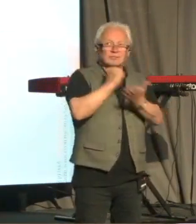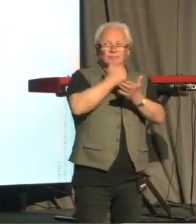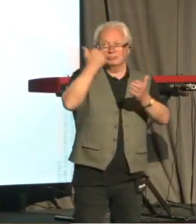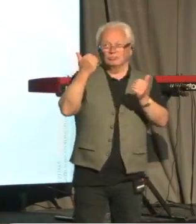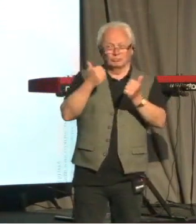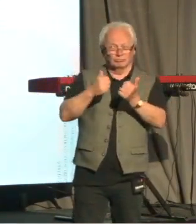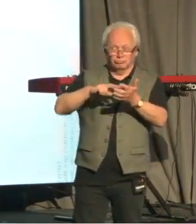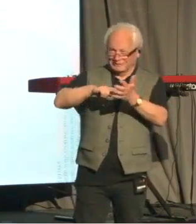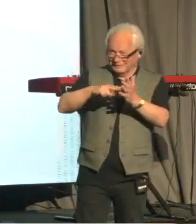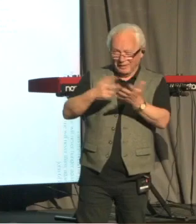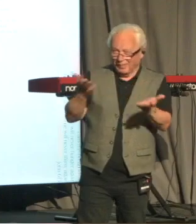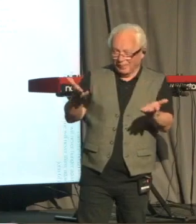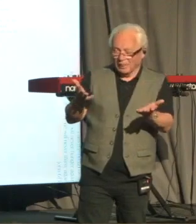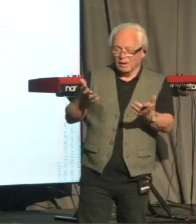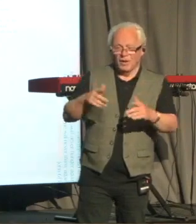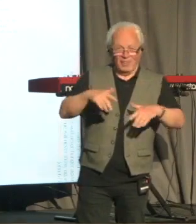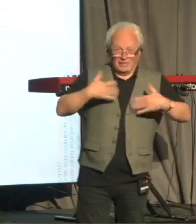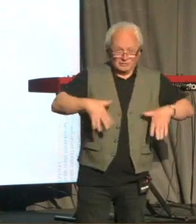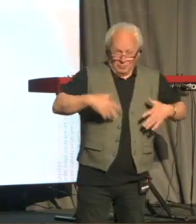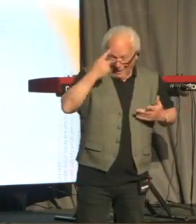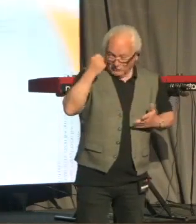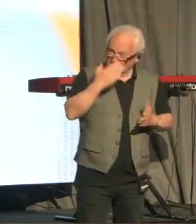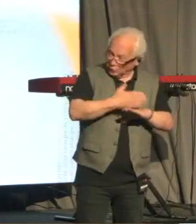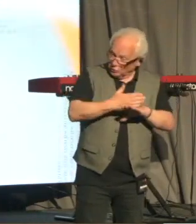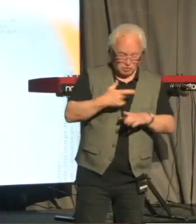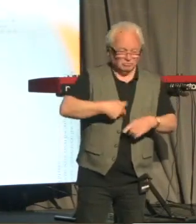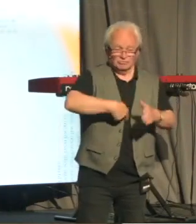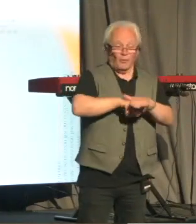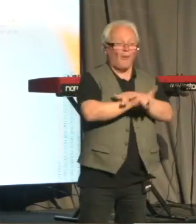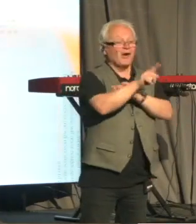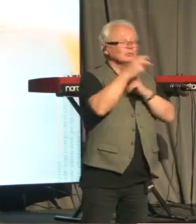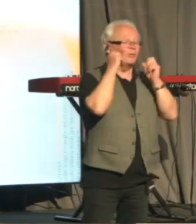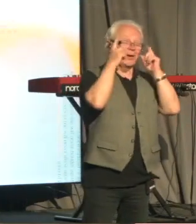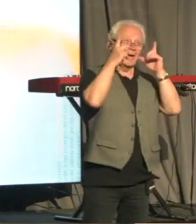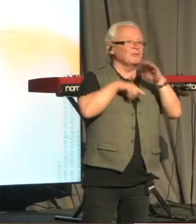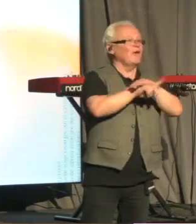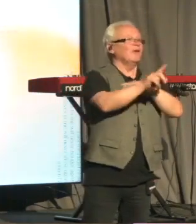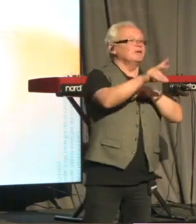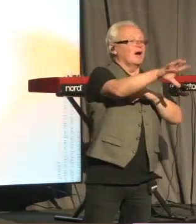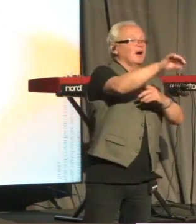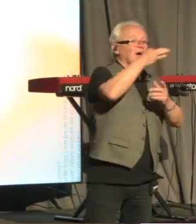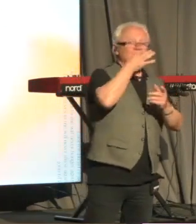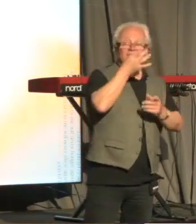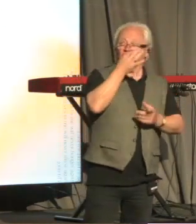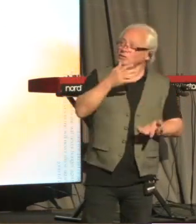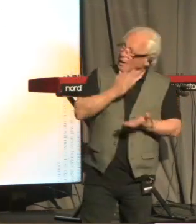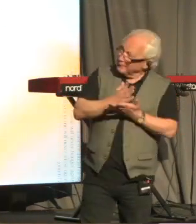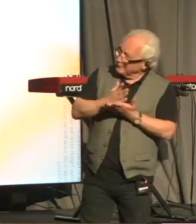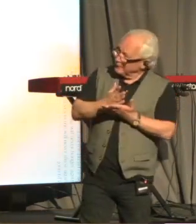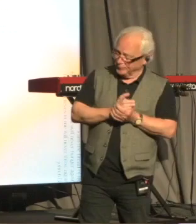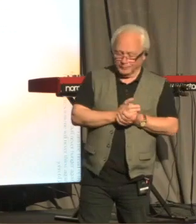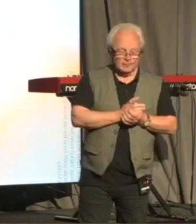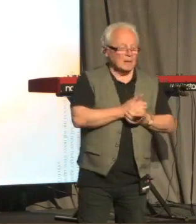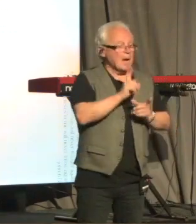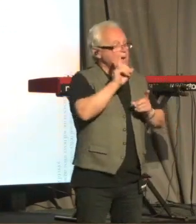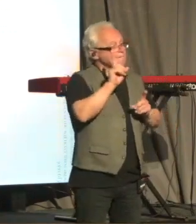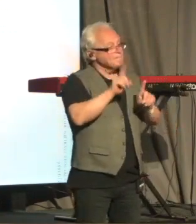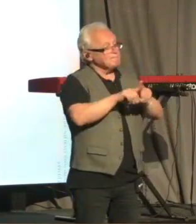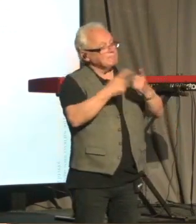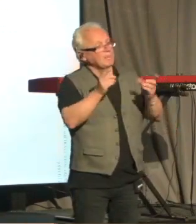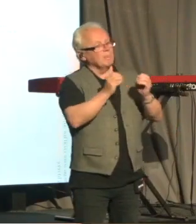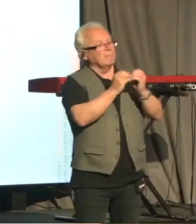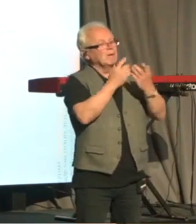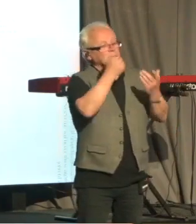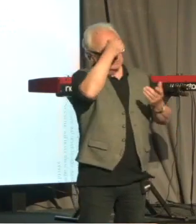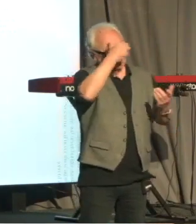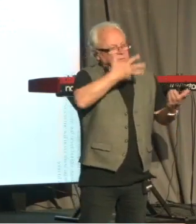deal. All we have to do is go and grab it, and there's our food. But you know, the Bible tells us that some of